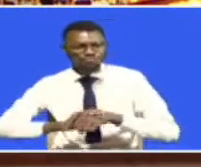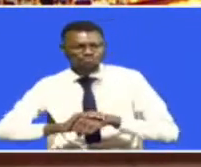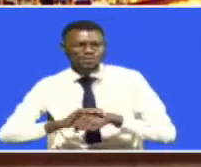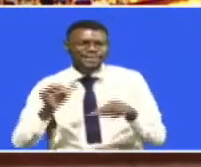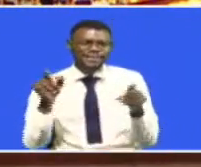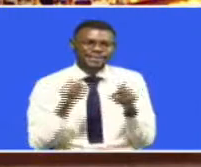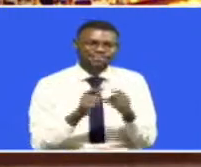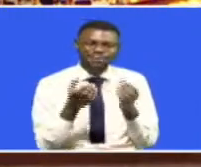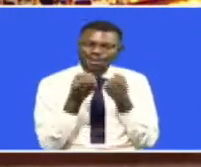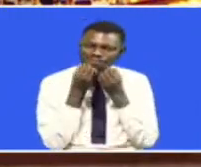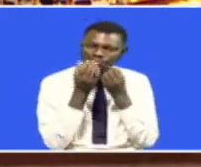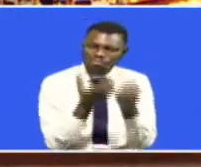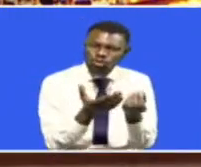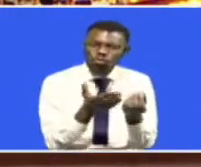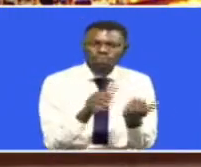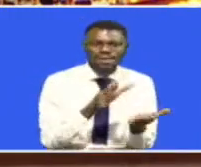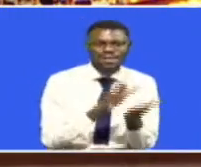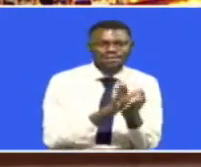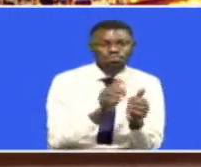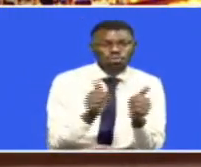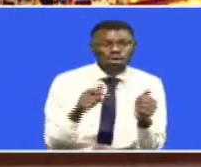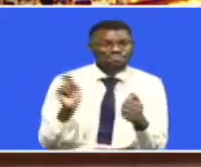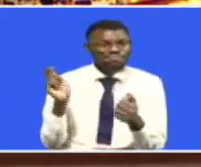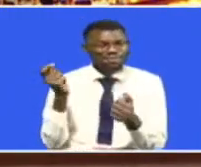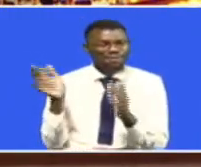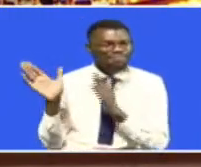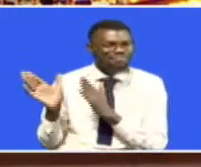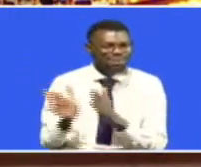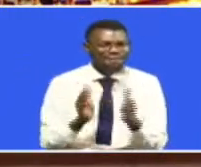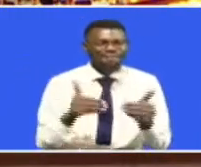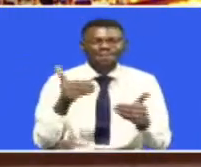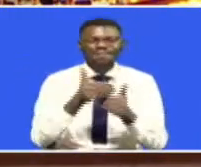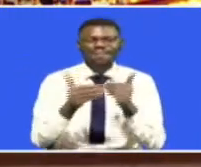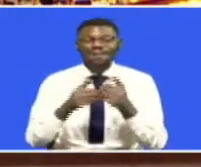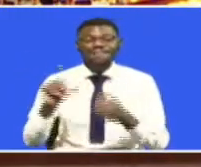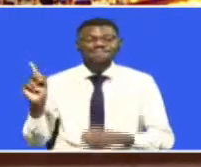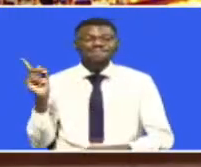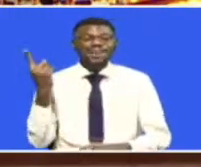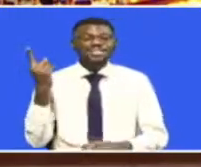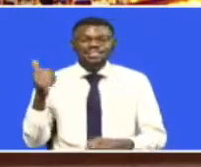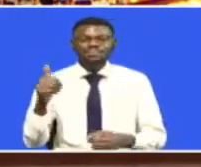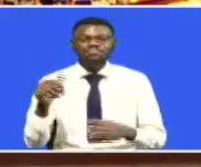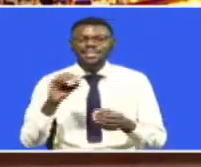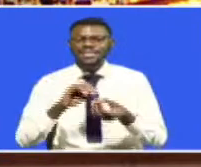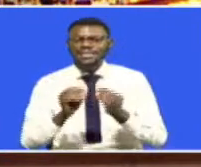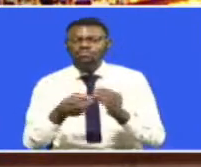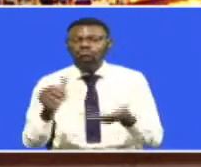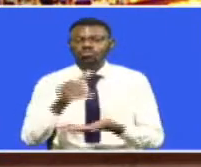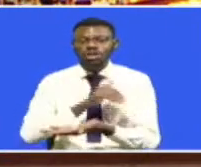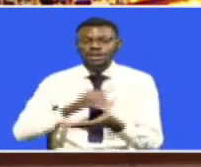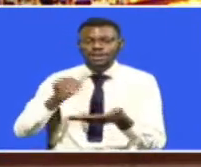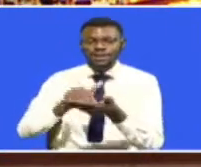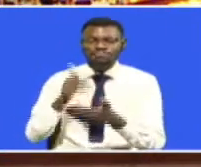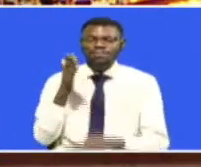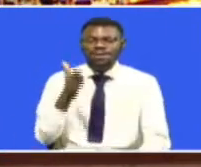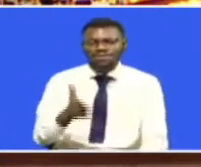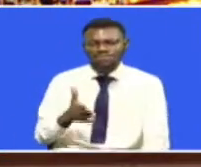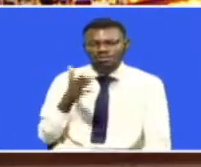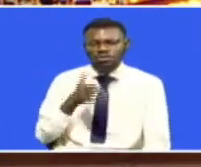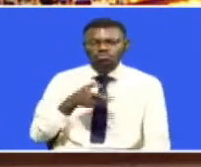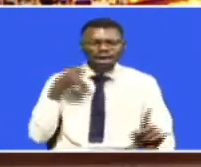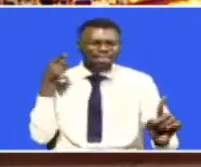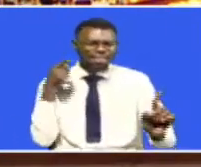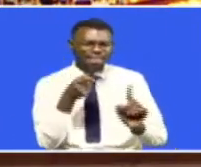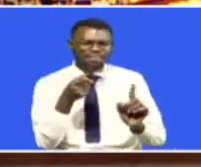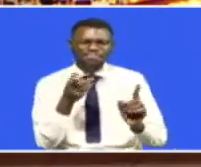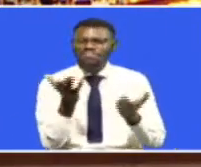infrastructures. Kenya is planning to construct its first data center in Naivasha to offer data services to Africa.